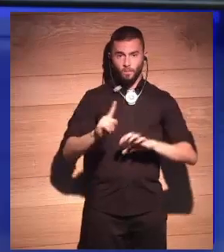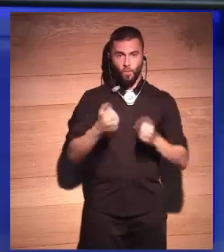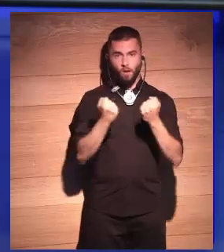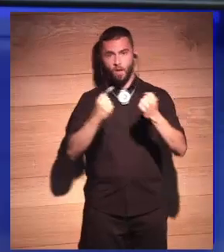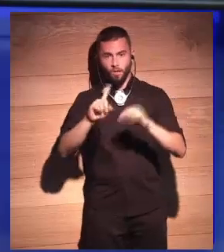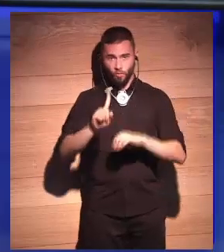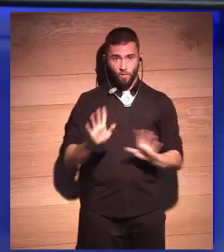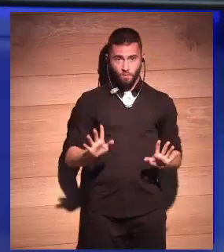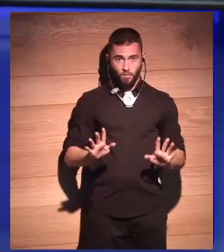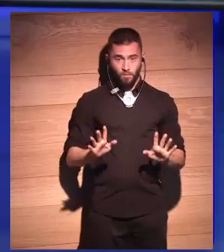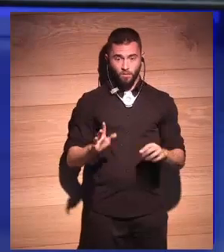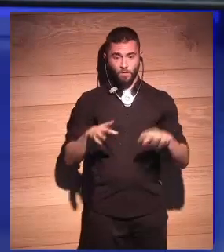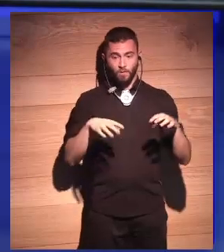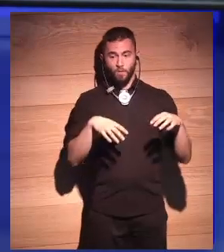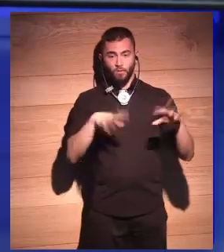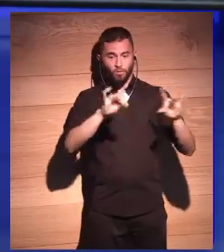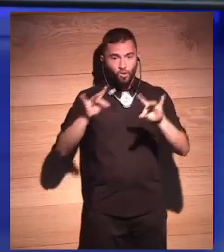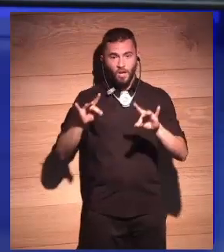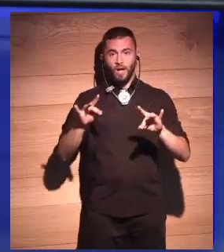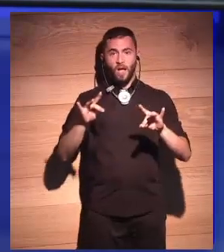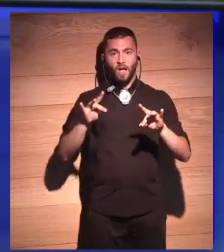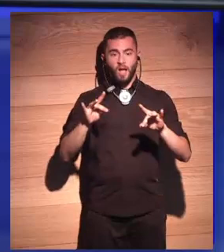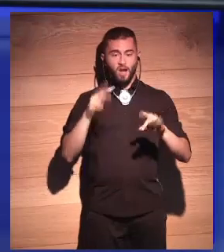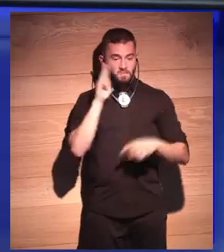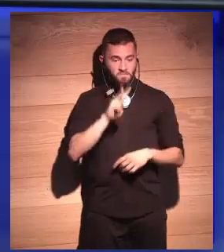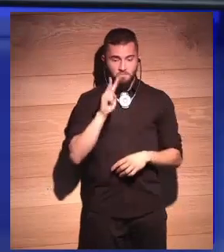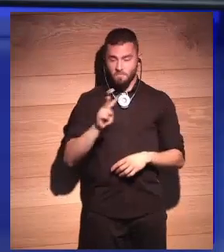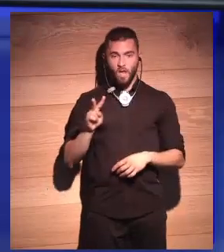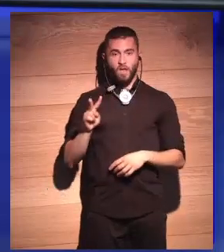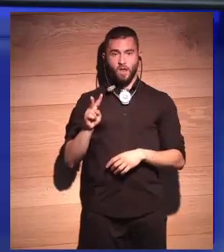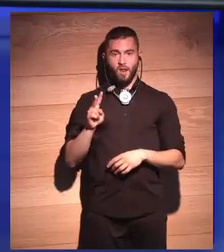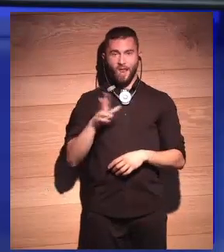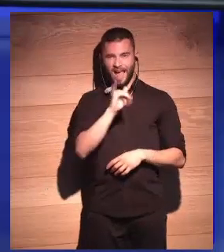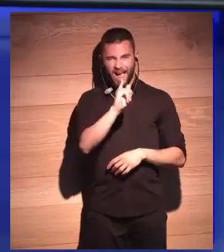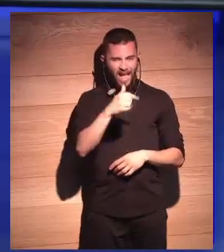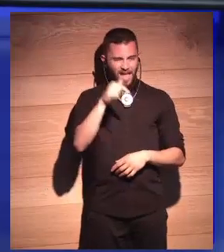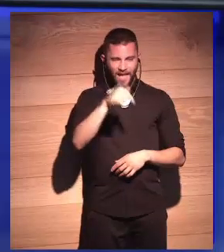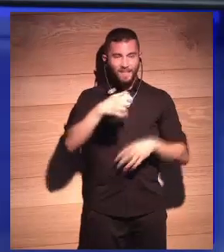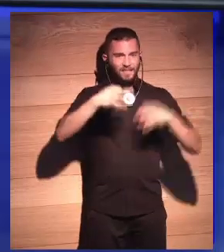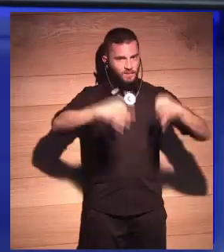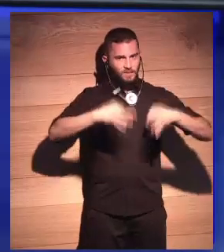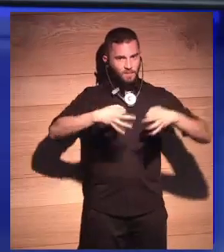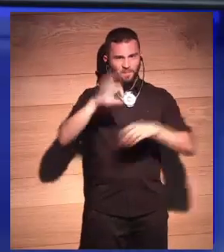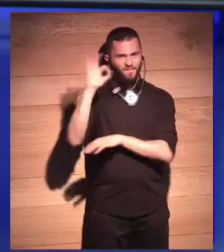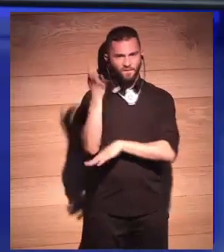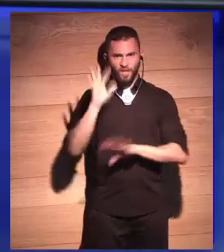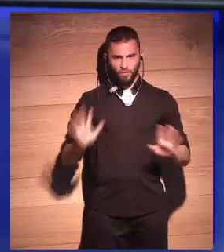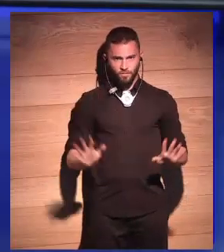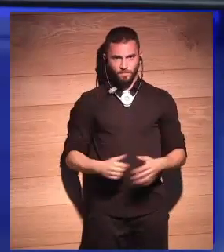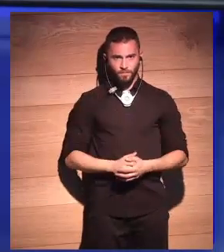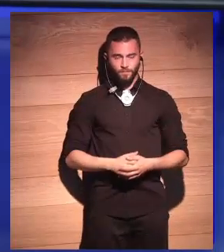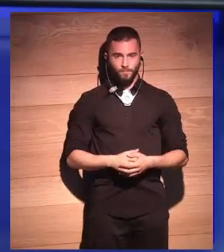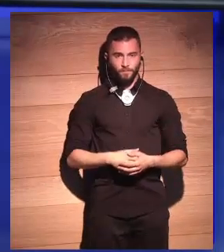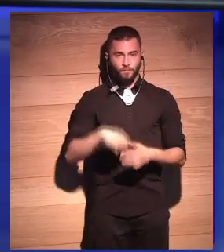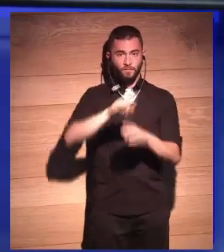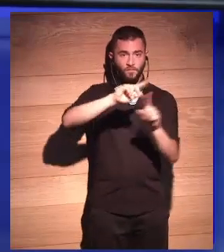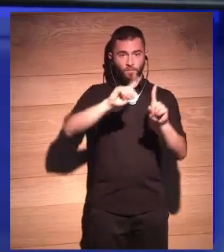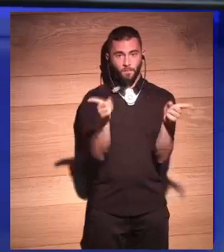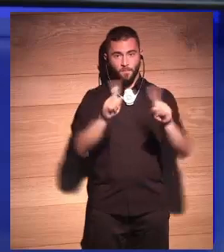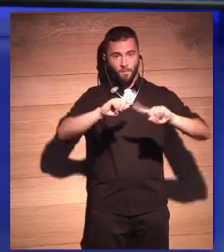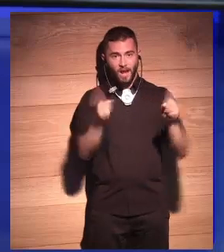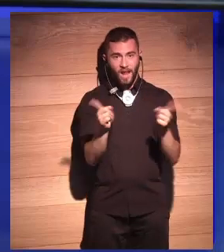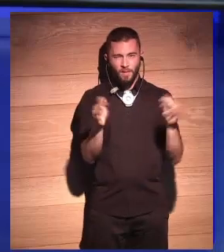touch, everything that I can see of the vehicle is always there. We make the windscreen quite narrow So the majority of your